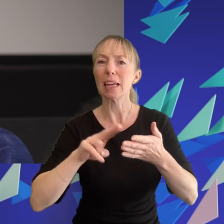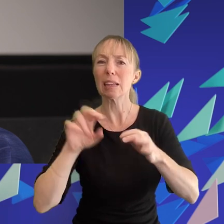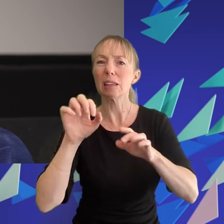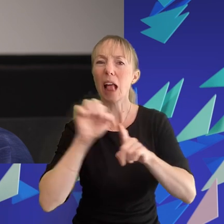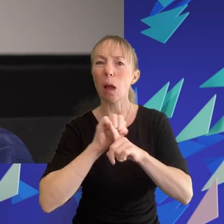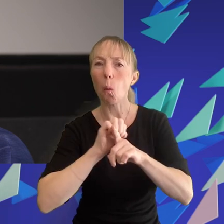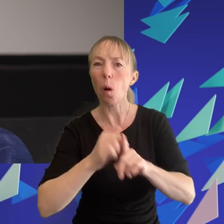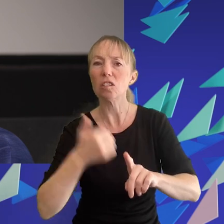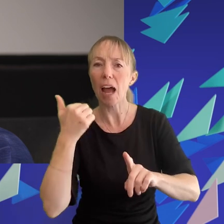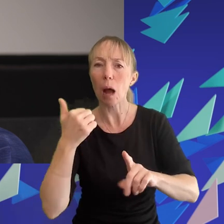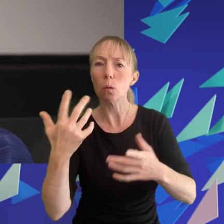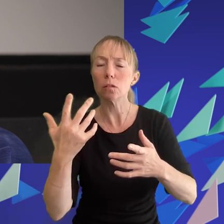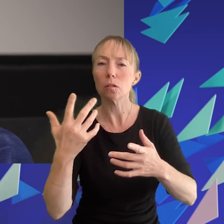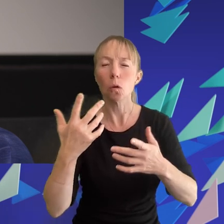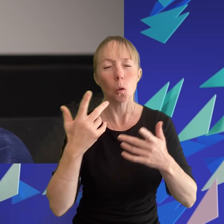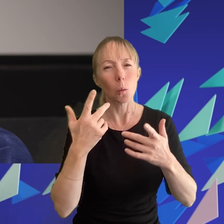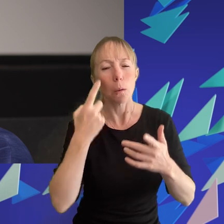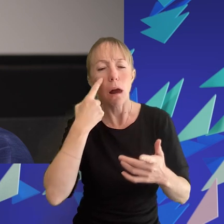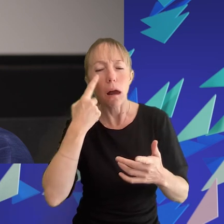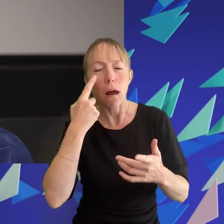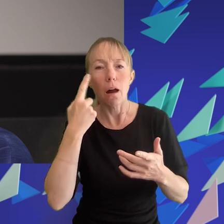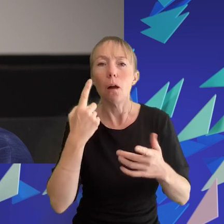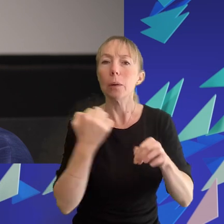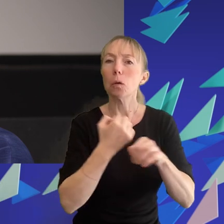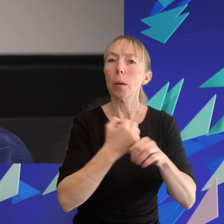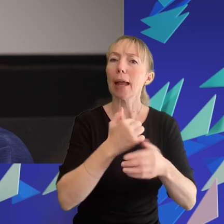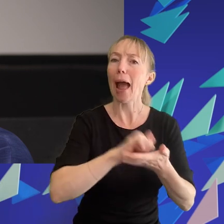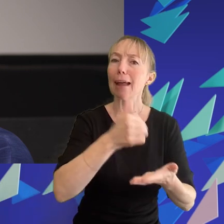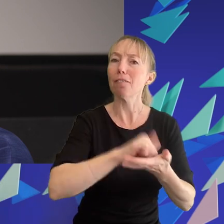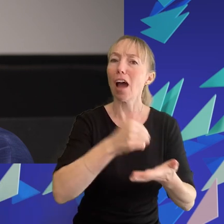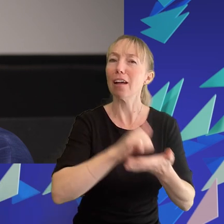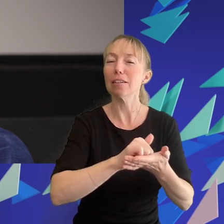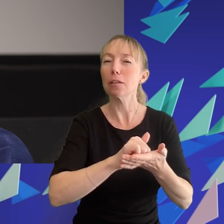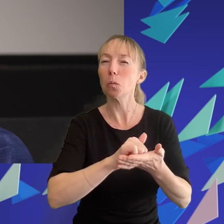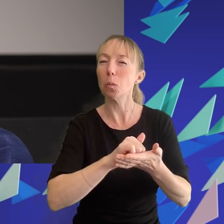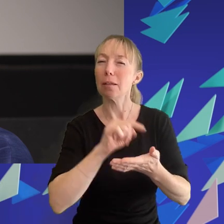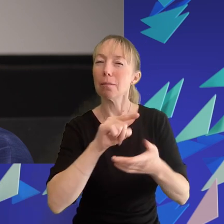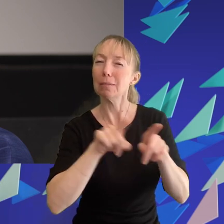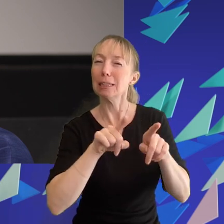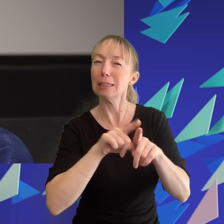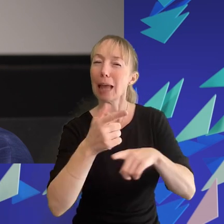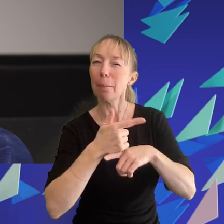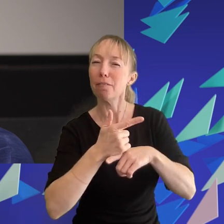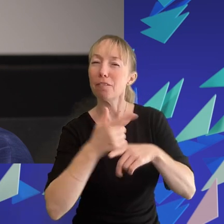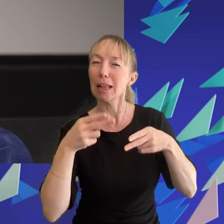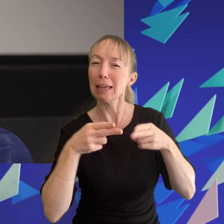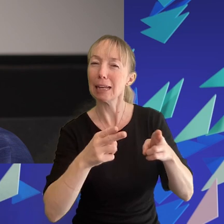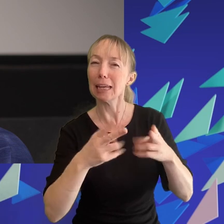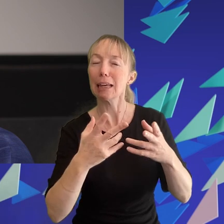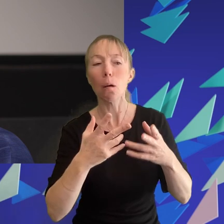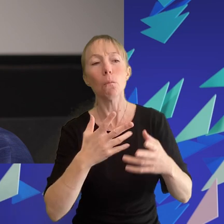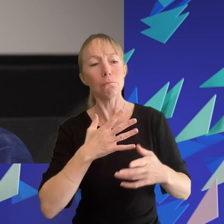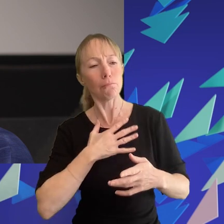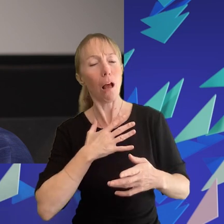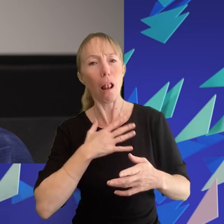so we were exploring, we were doing some commercials, and we start liking it. And I think there was a big influence